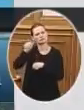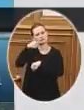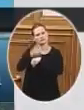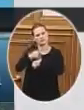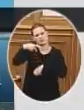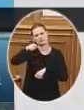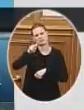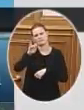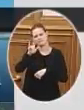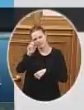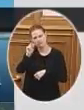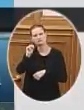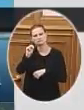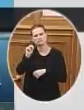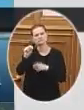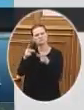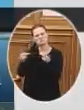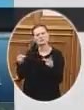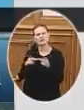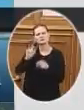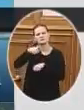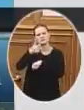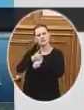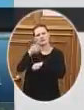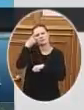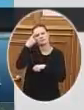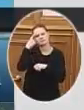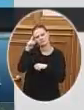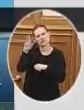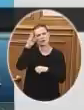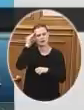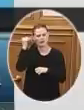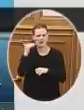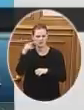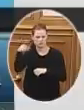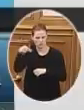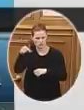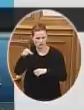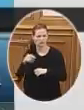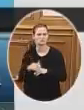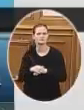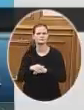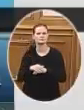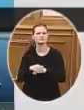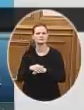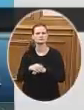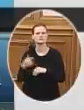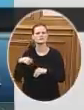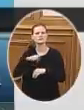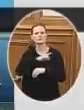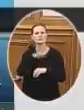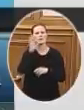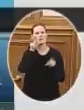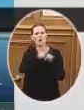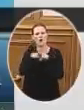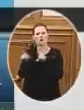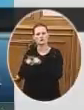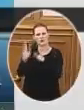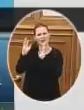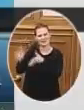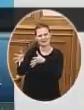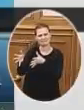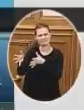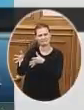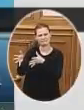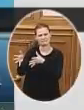the headquarters for the America's Cup races in 2013, that will also be part of our legacy for the city of San Francisco as a permanent home to